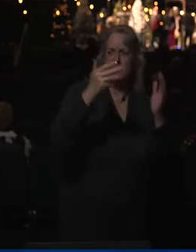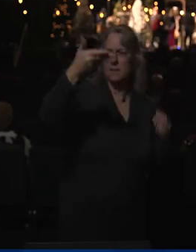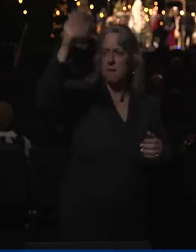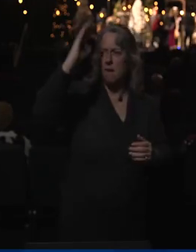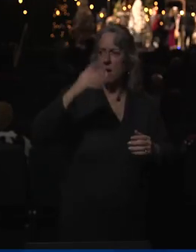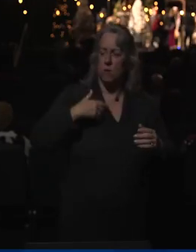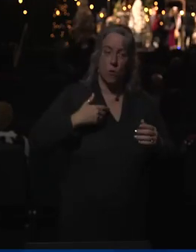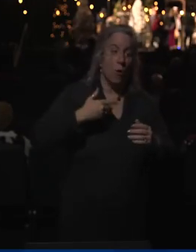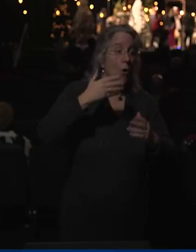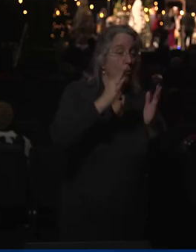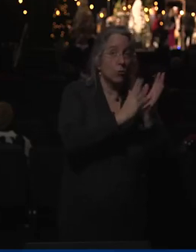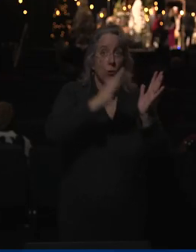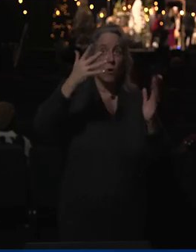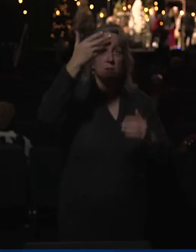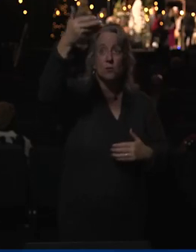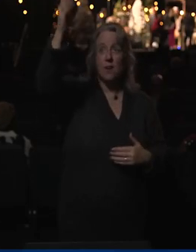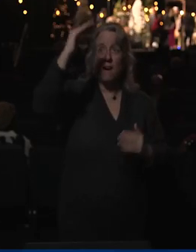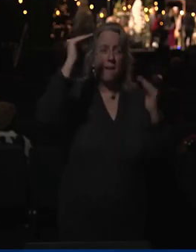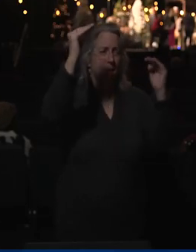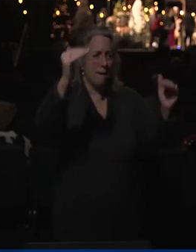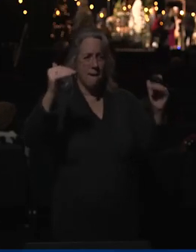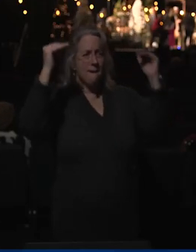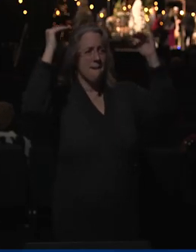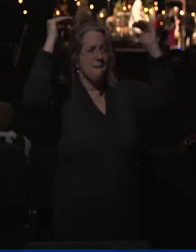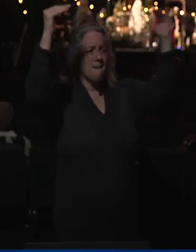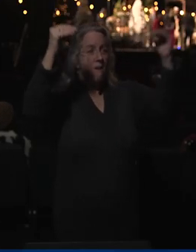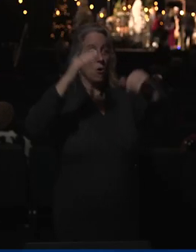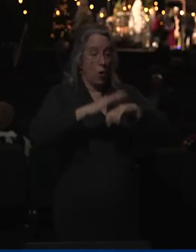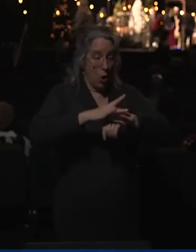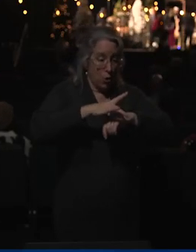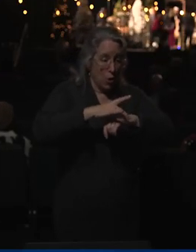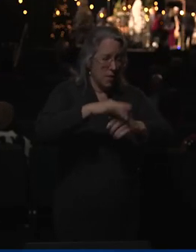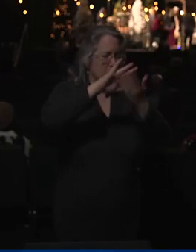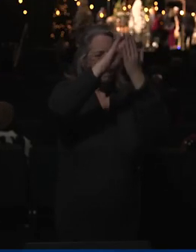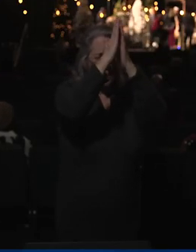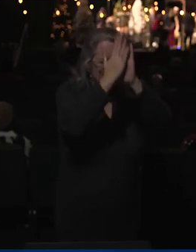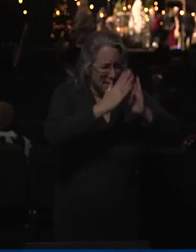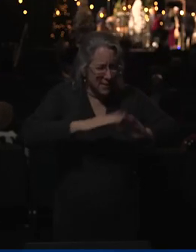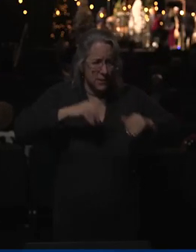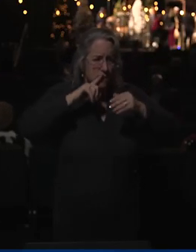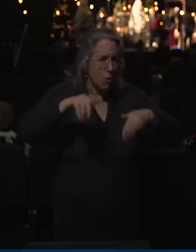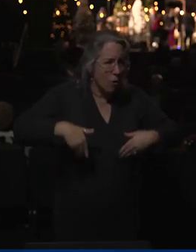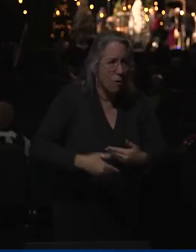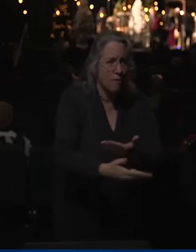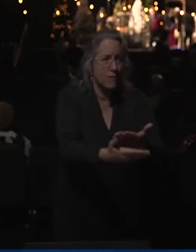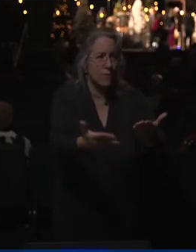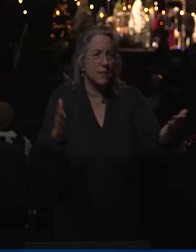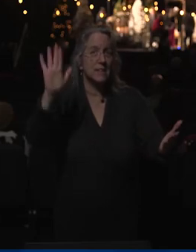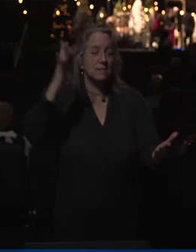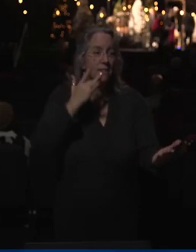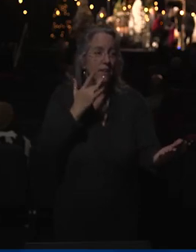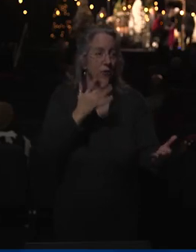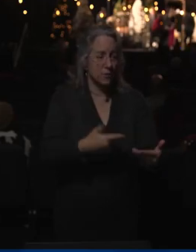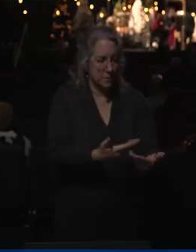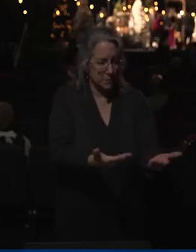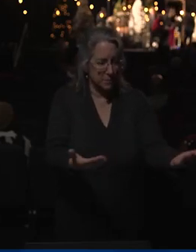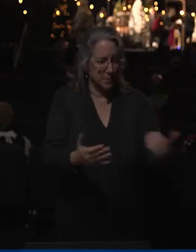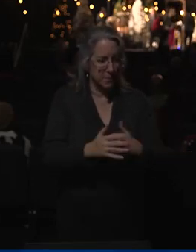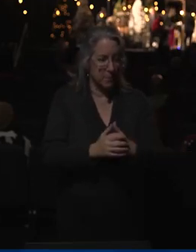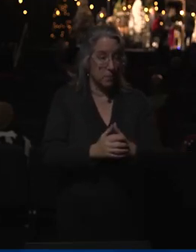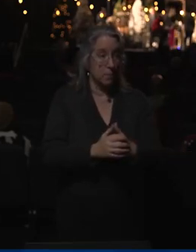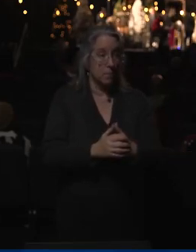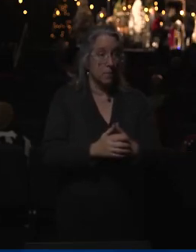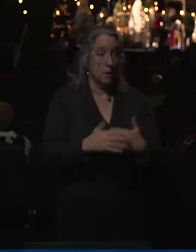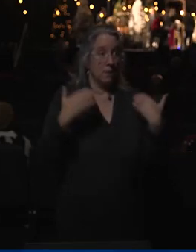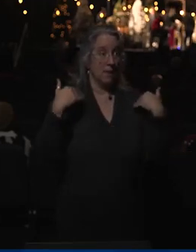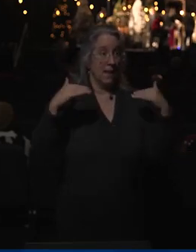in the highest heaven, and on earth, peace to those on whom his favor rests." When the angels had left them